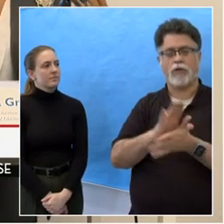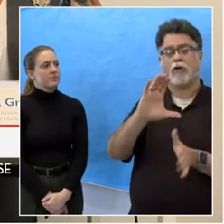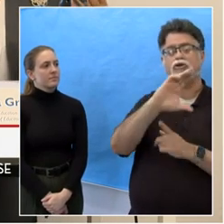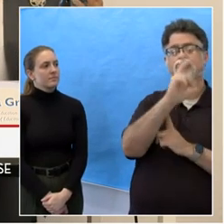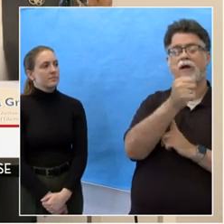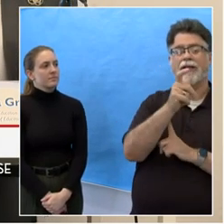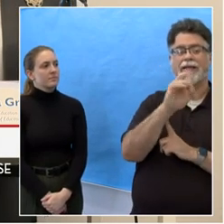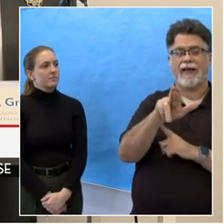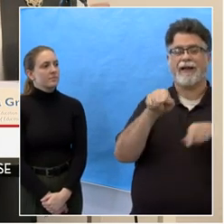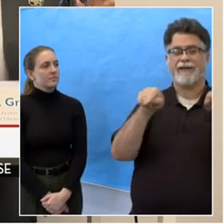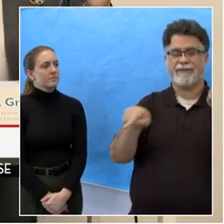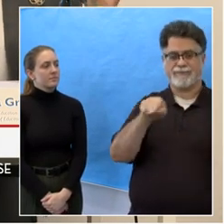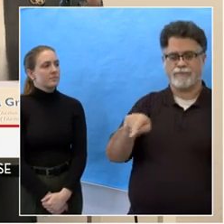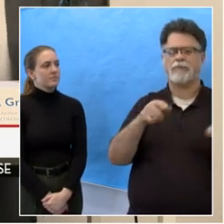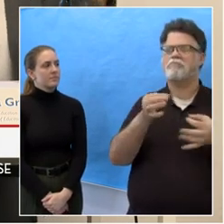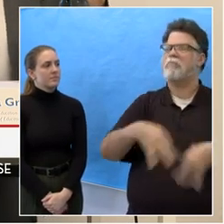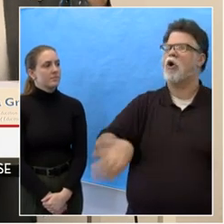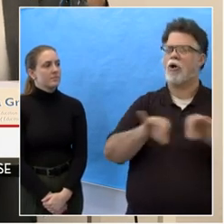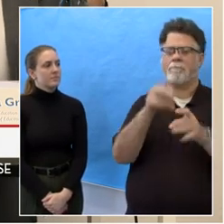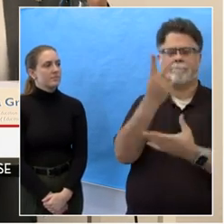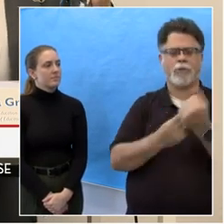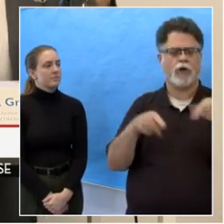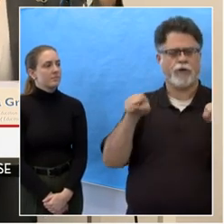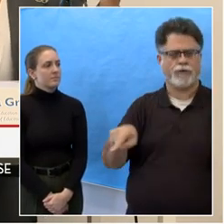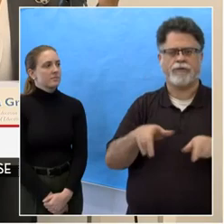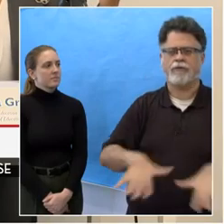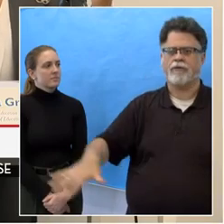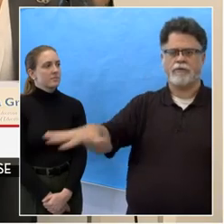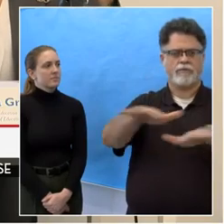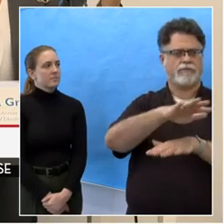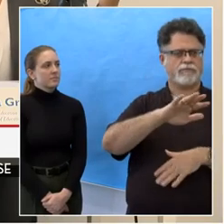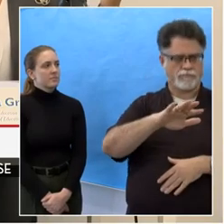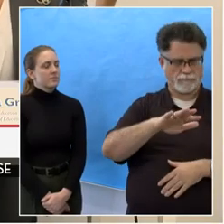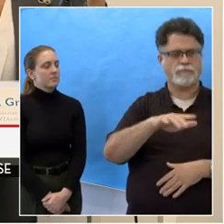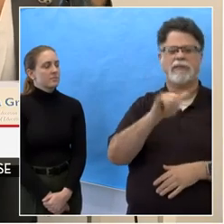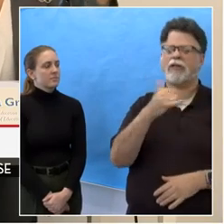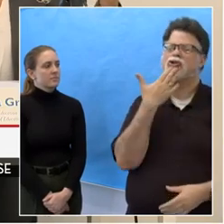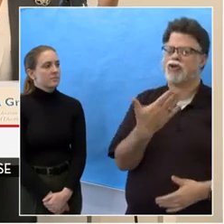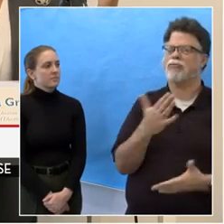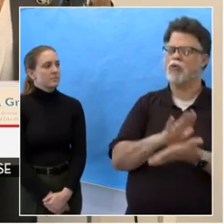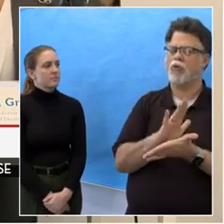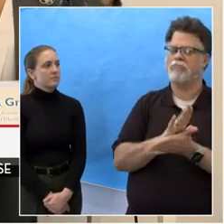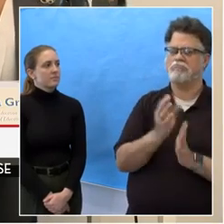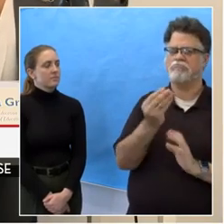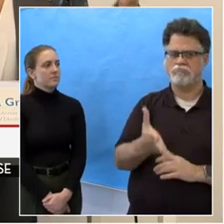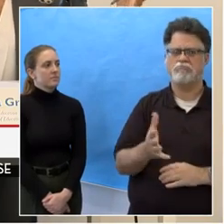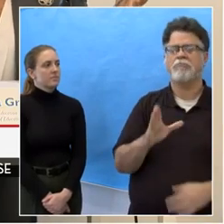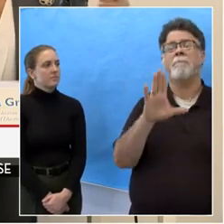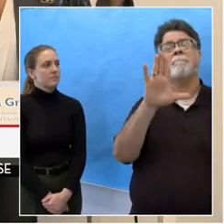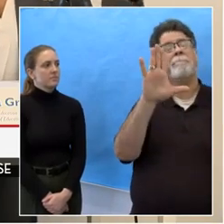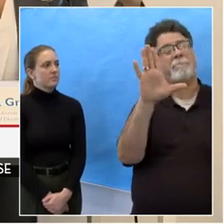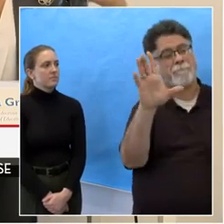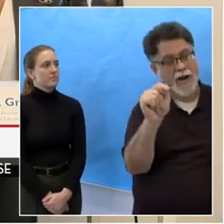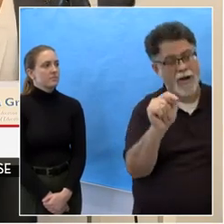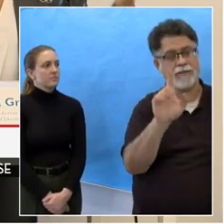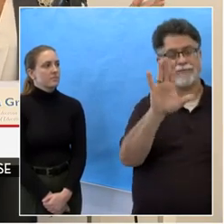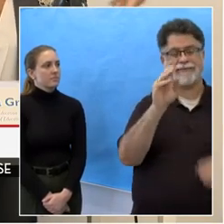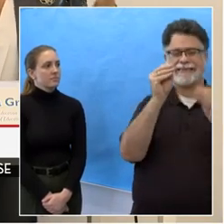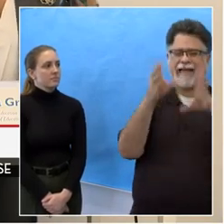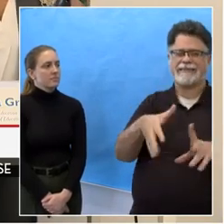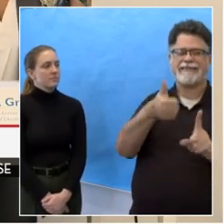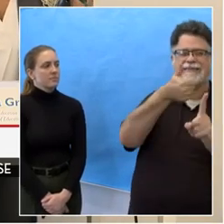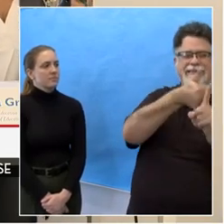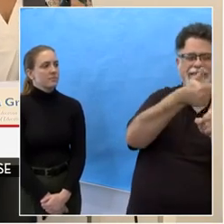they have to ensure that when they look up and say, I need additional training, I want additional support, I want to get better, that we are